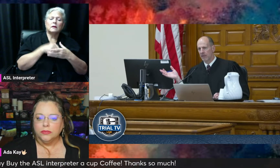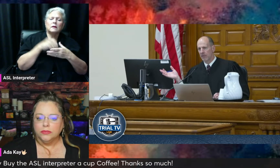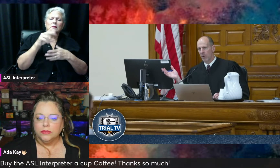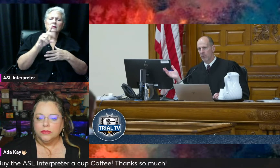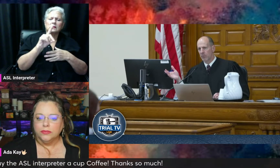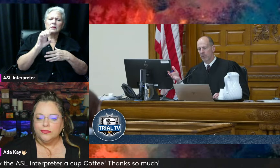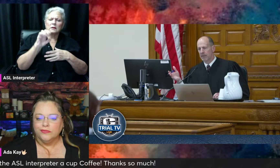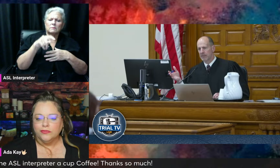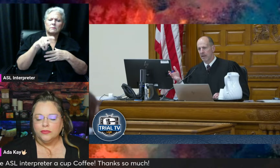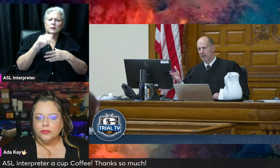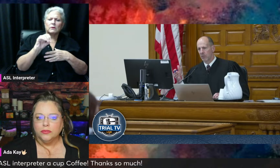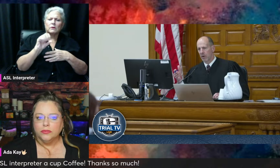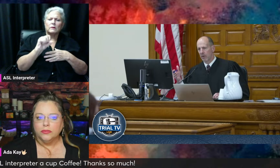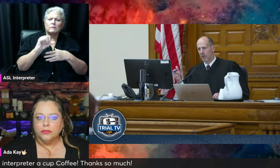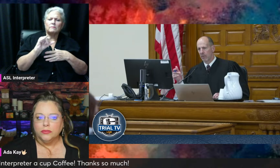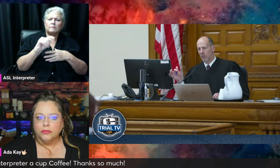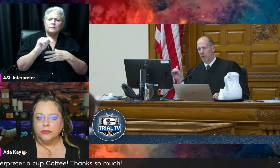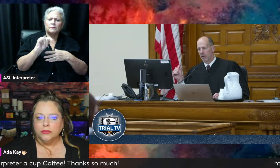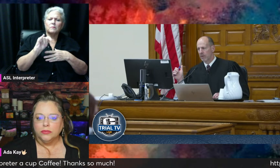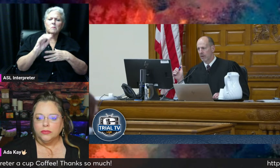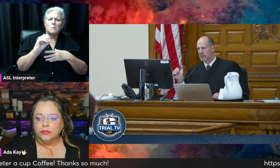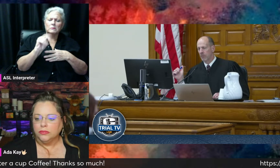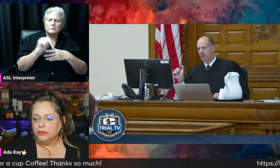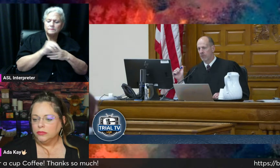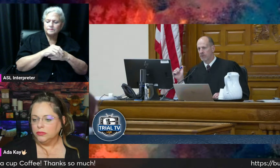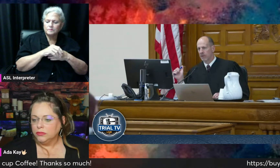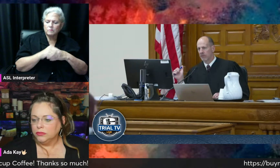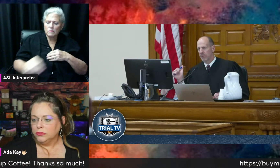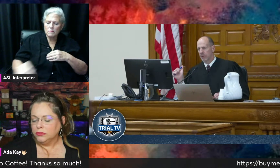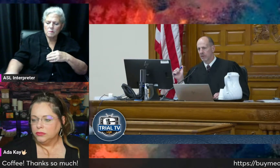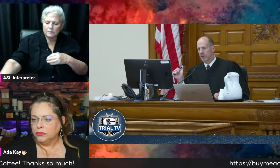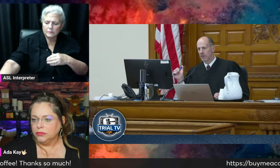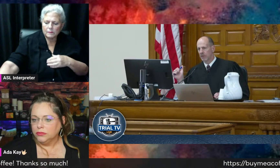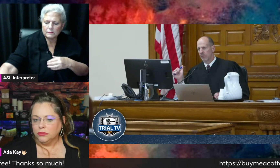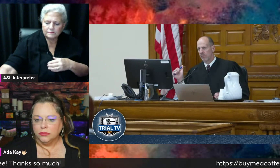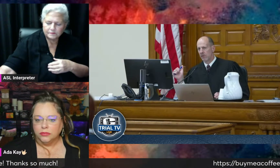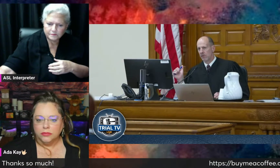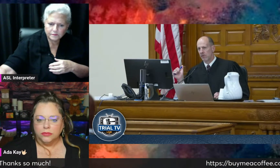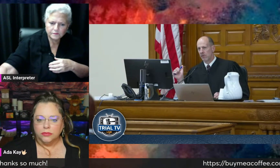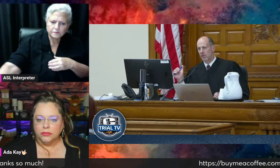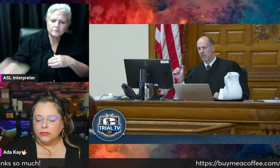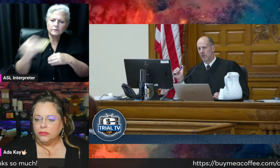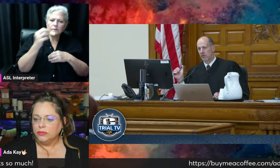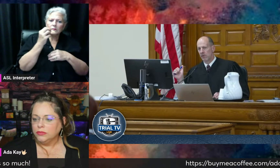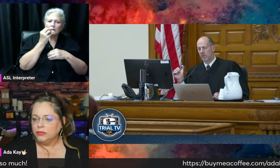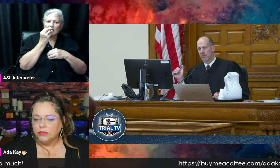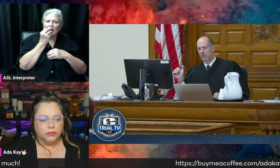If not, why don't you place that in the record about when the testimony was given?